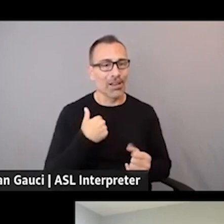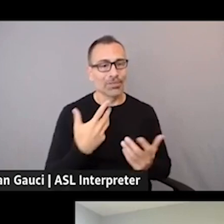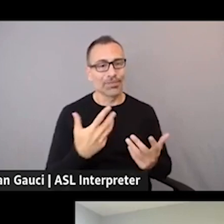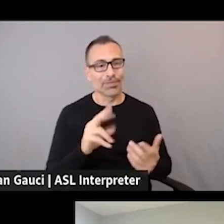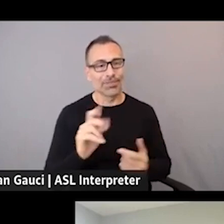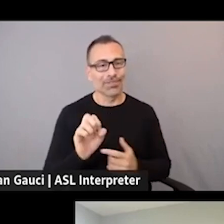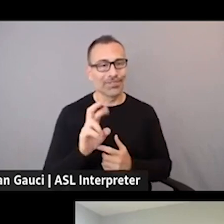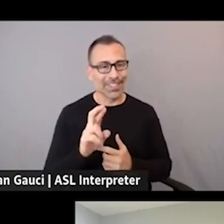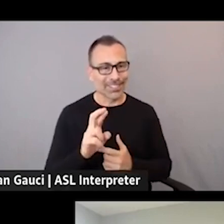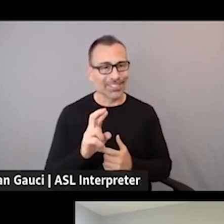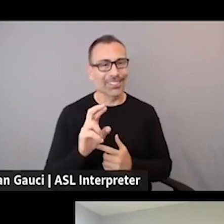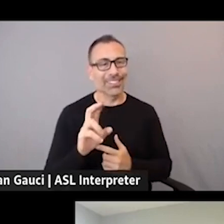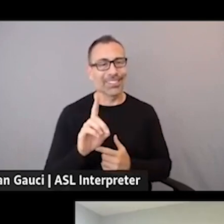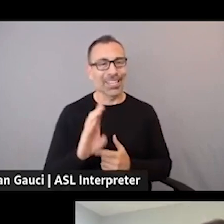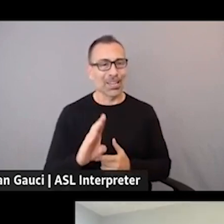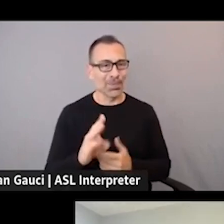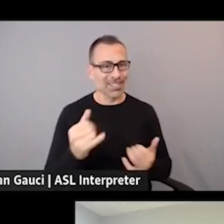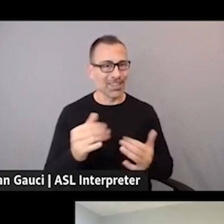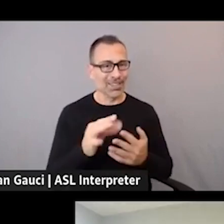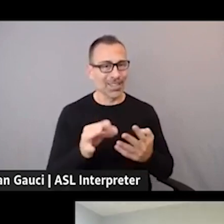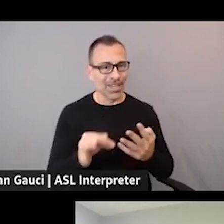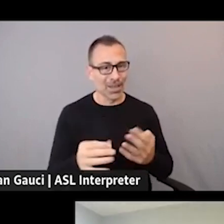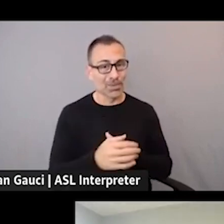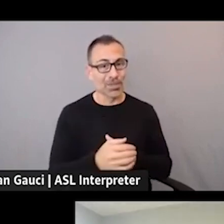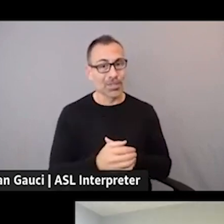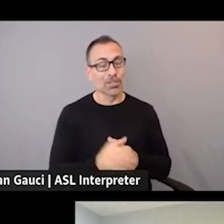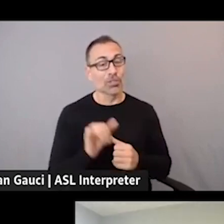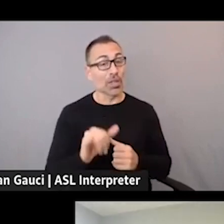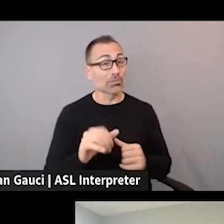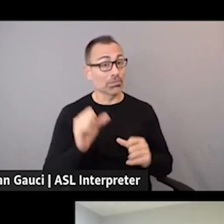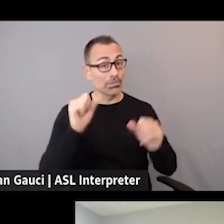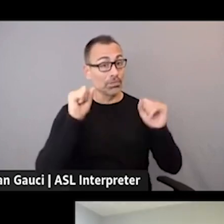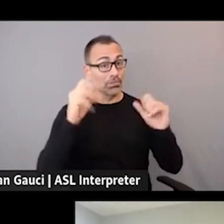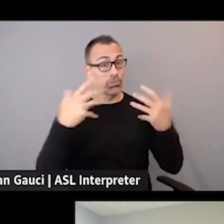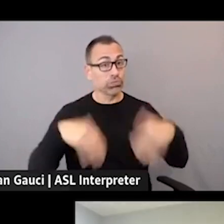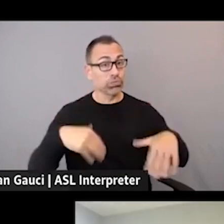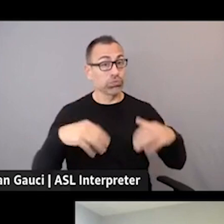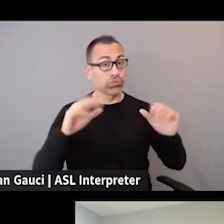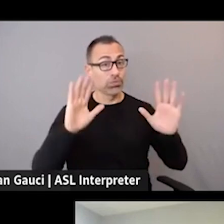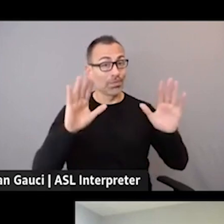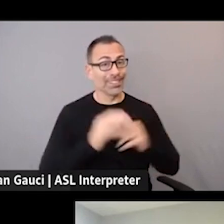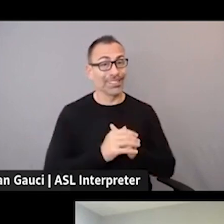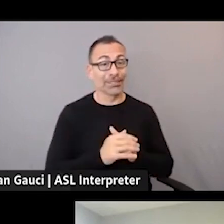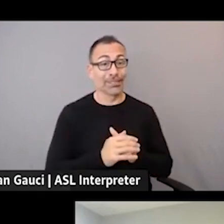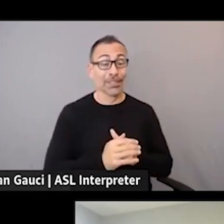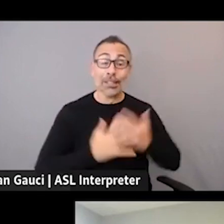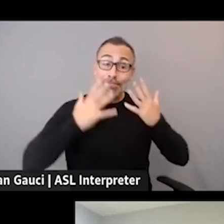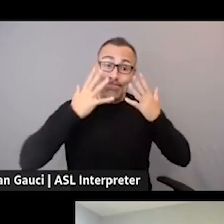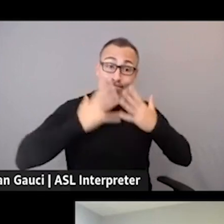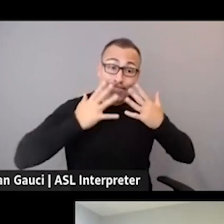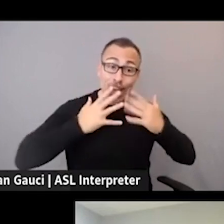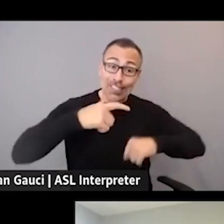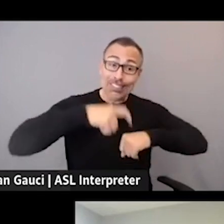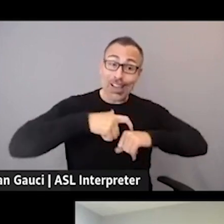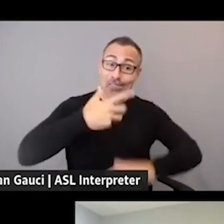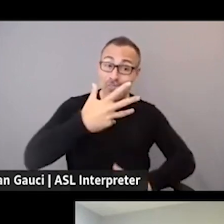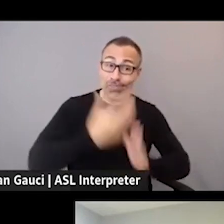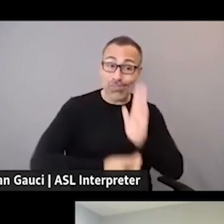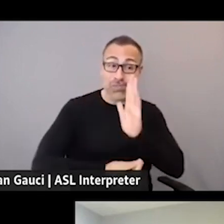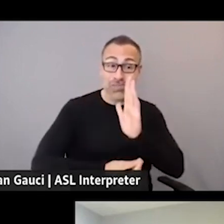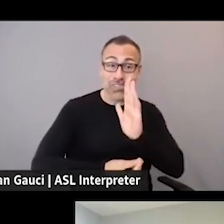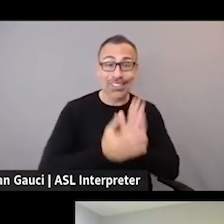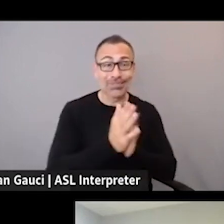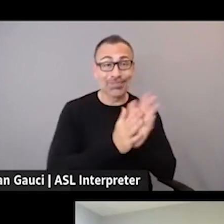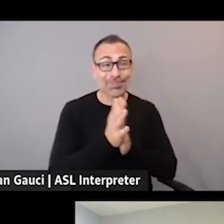vector database as an option here. Yes. So that's amazing. Unfortunately, we are out of time. It